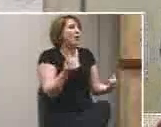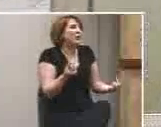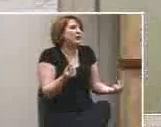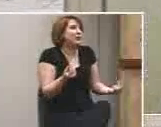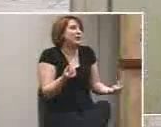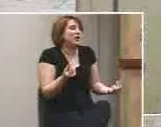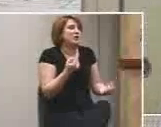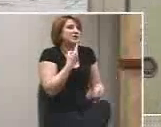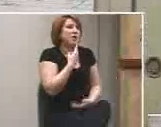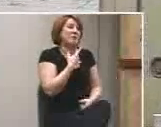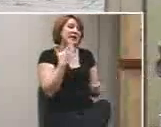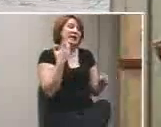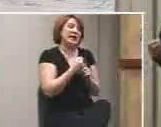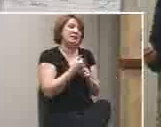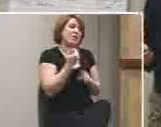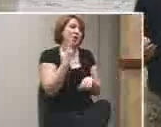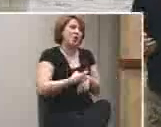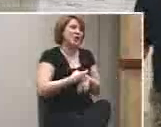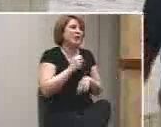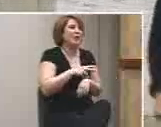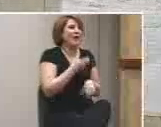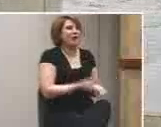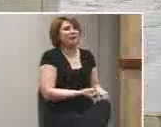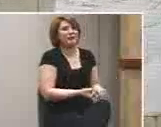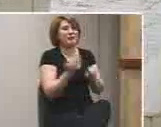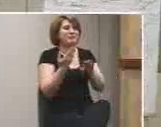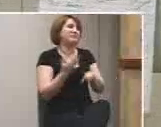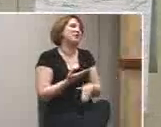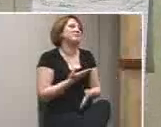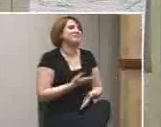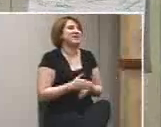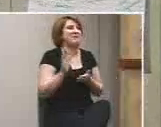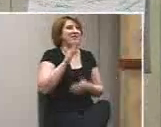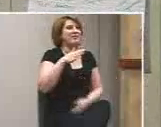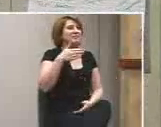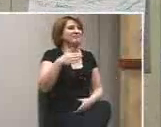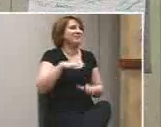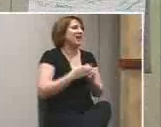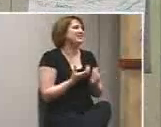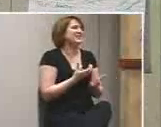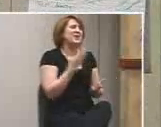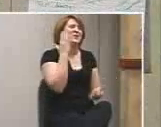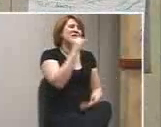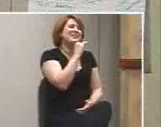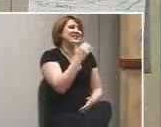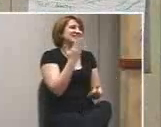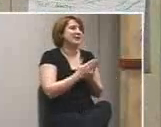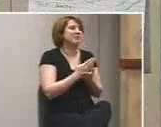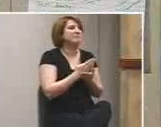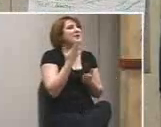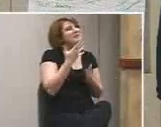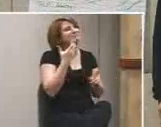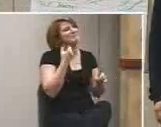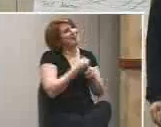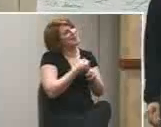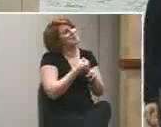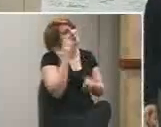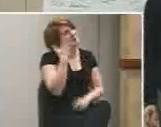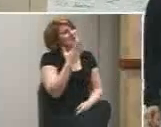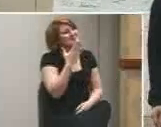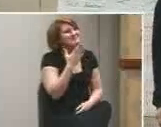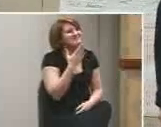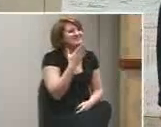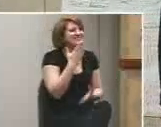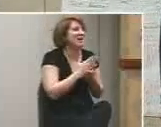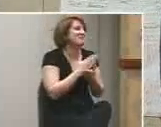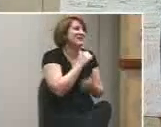really hard, or I'll throw him out of the class, it won't stop it. Hitting him probably would stop it, but it's